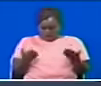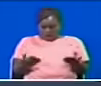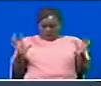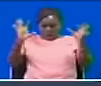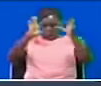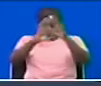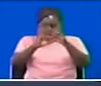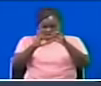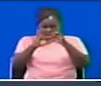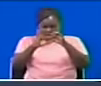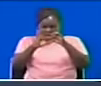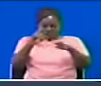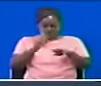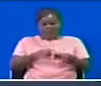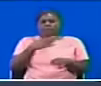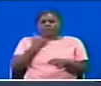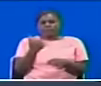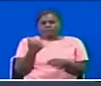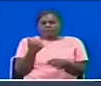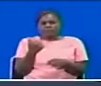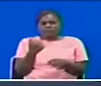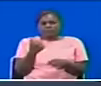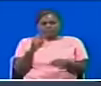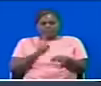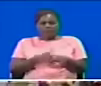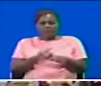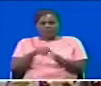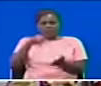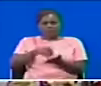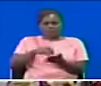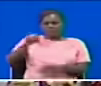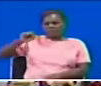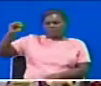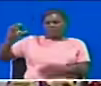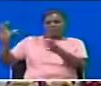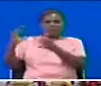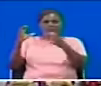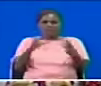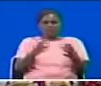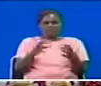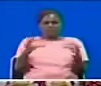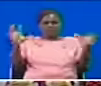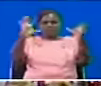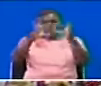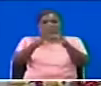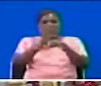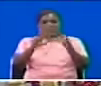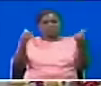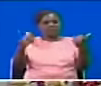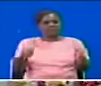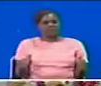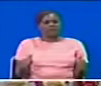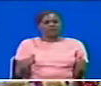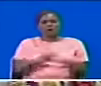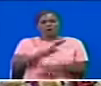connect now. Whenever we want to move, the moment we bring in our political parties, we will never be together. And that is something